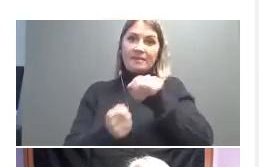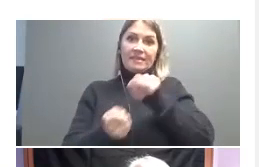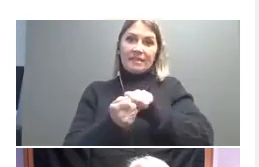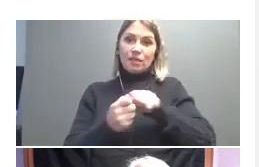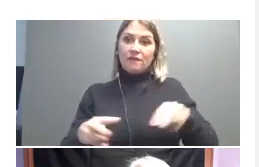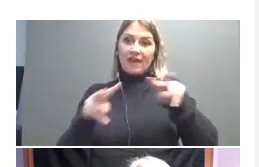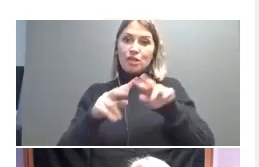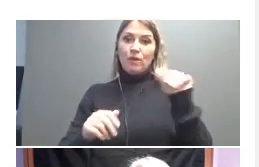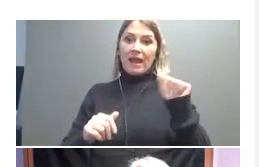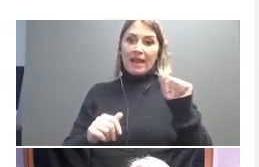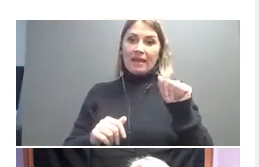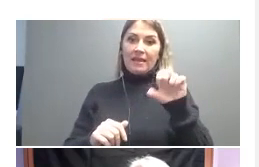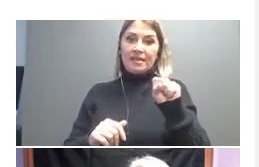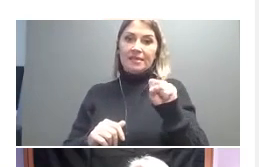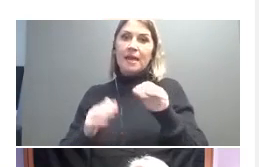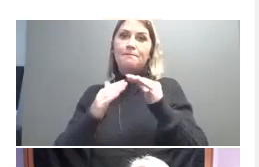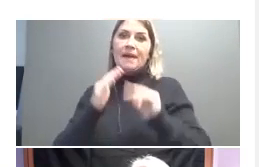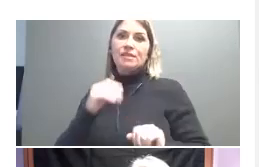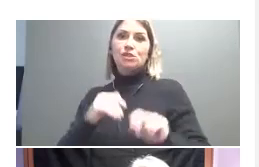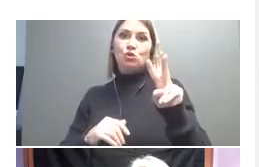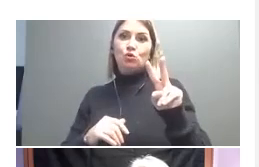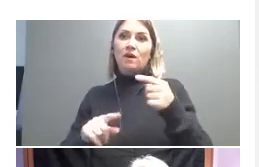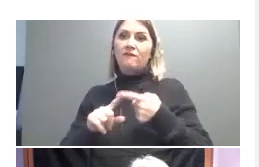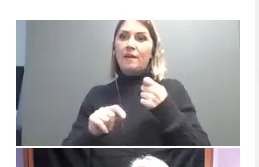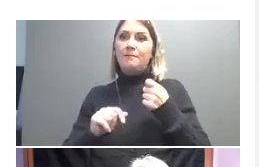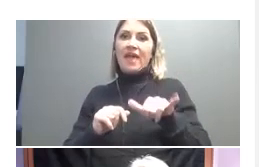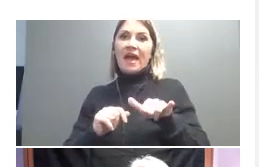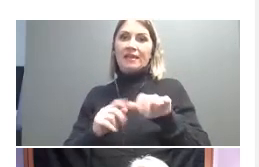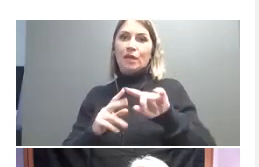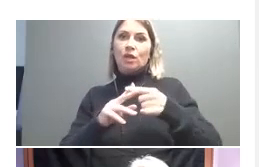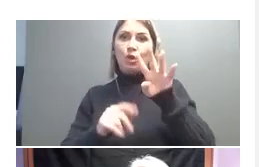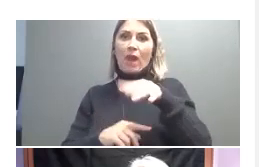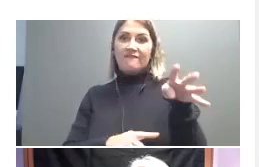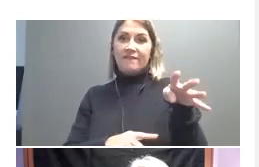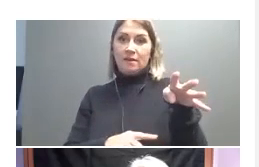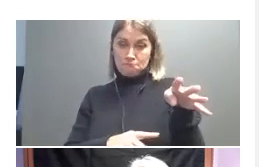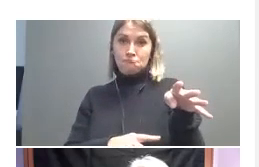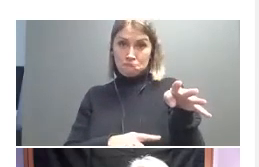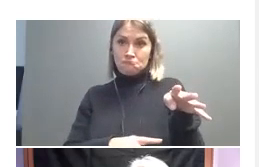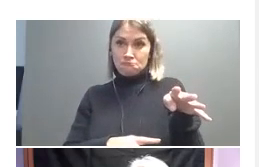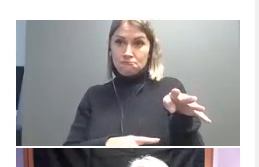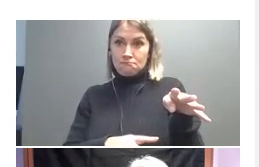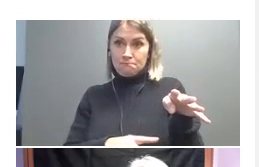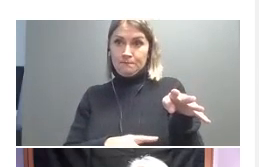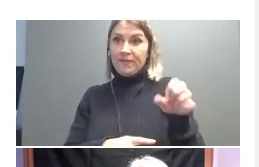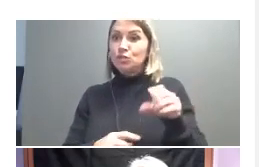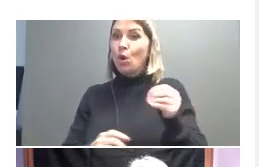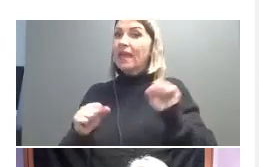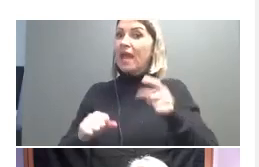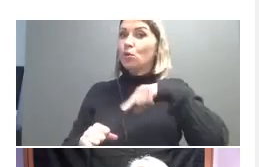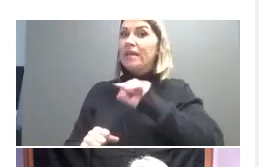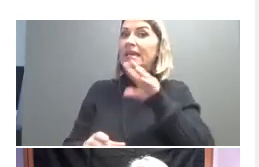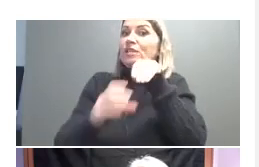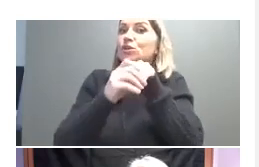A is -2 from this original graph here. Now, can we insert